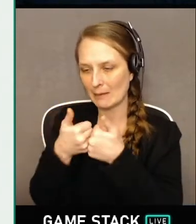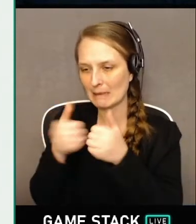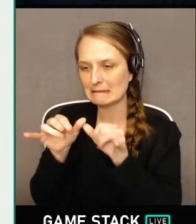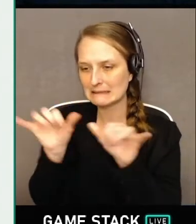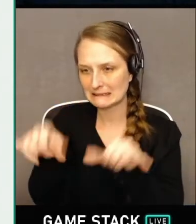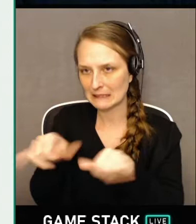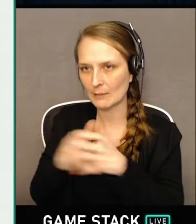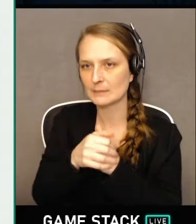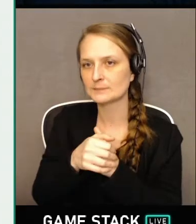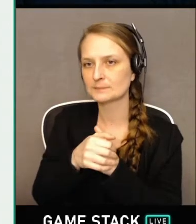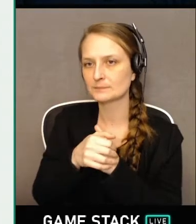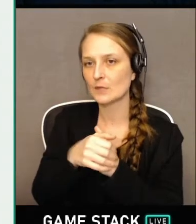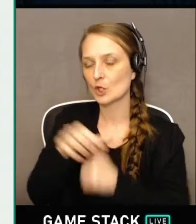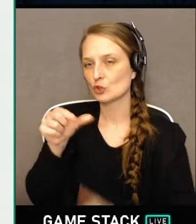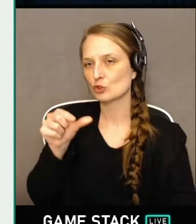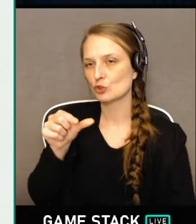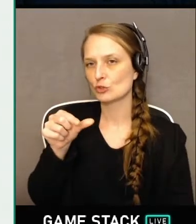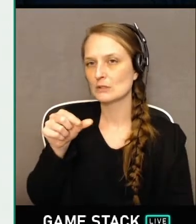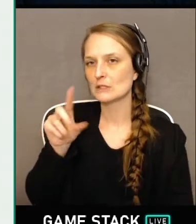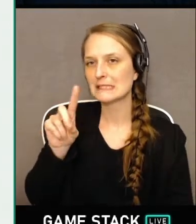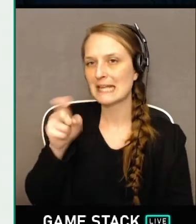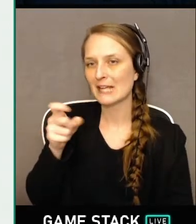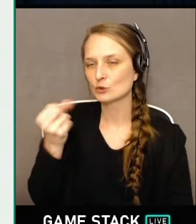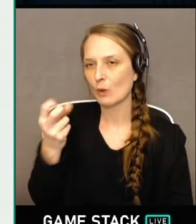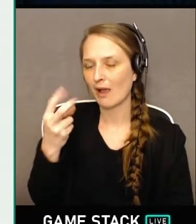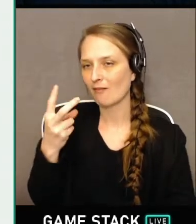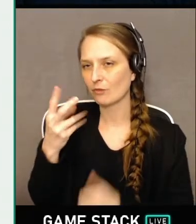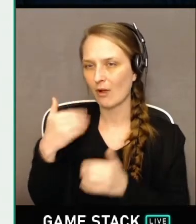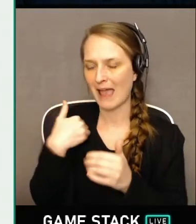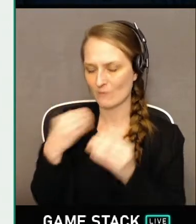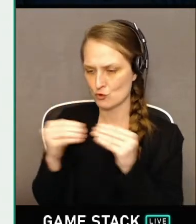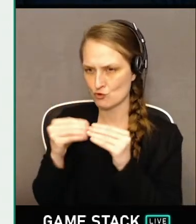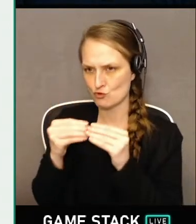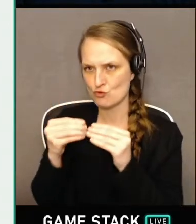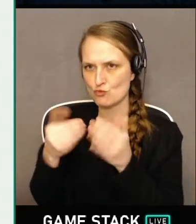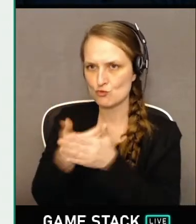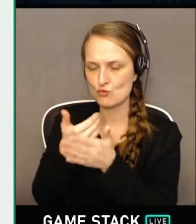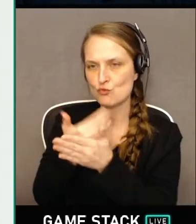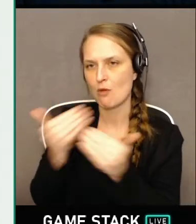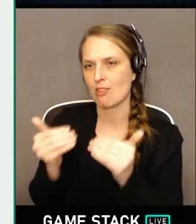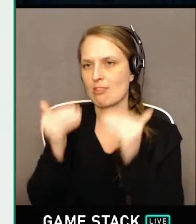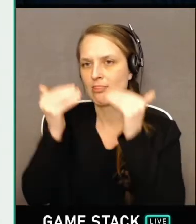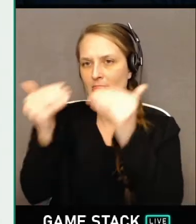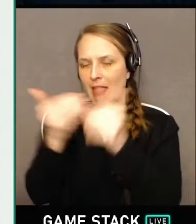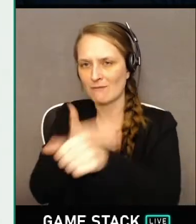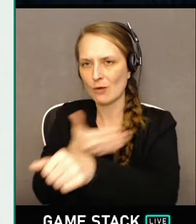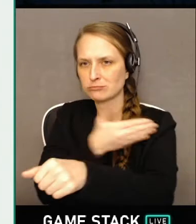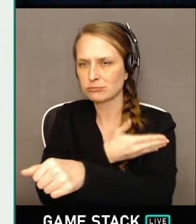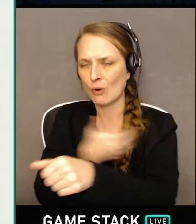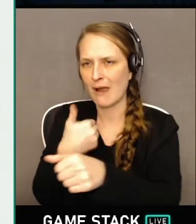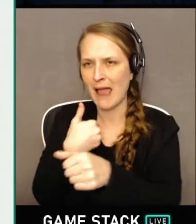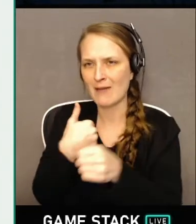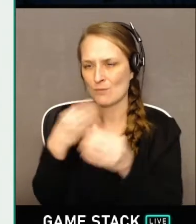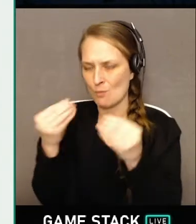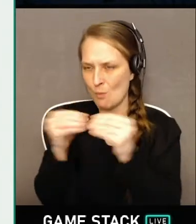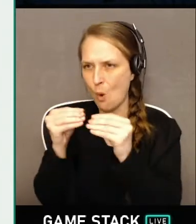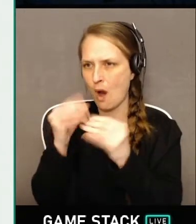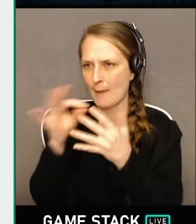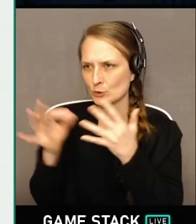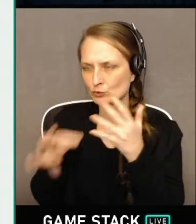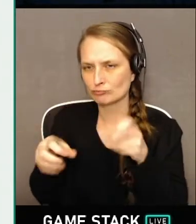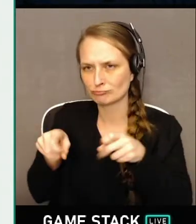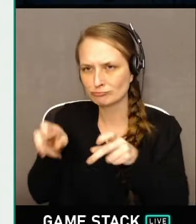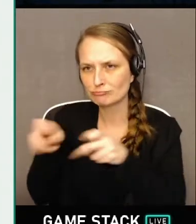DX12 Ultimate lifts the gaming graphics to a new level and created unprecedented opportunities for the entire gaming